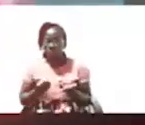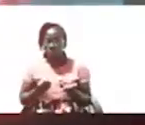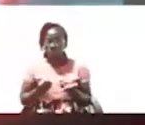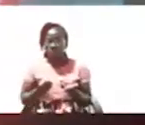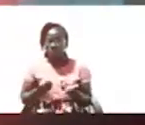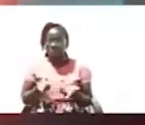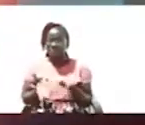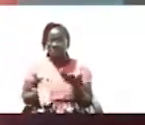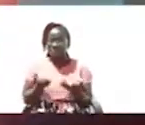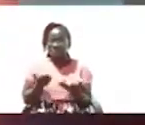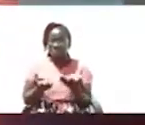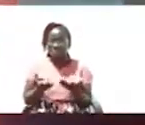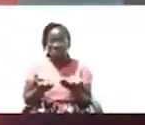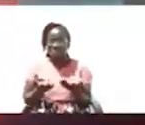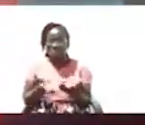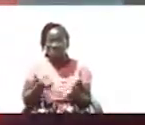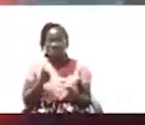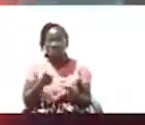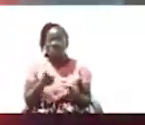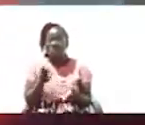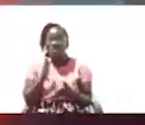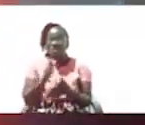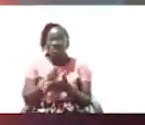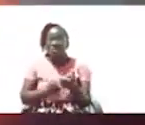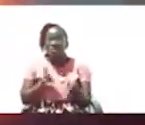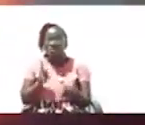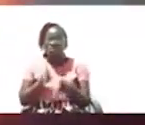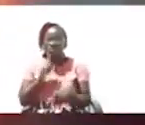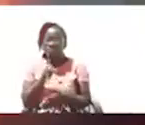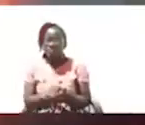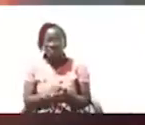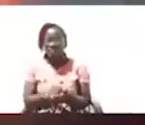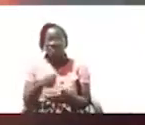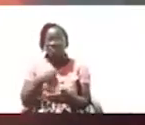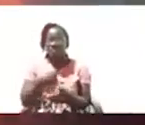time ago, but I don't see any progress.